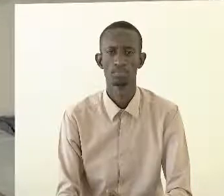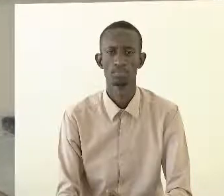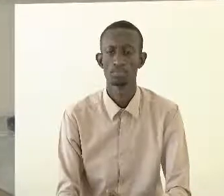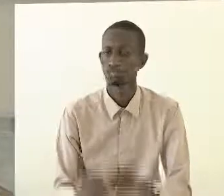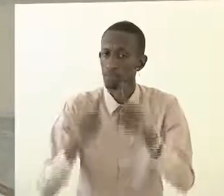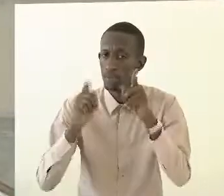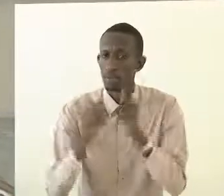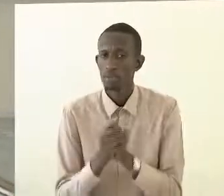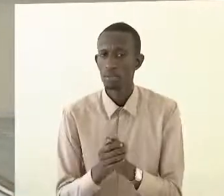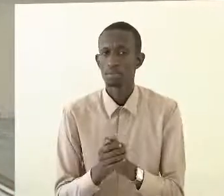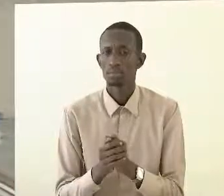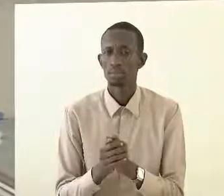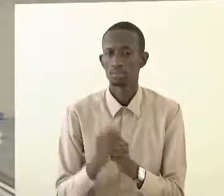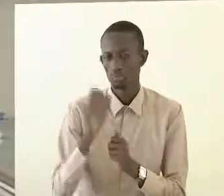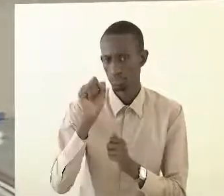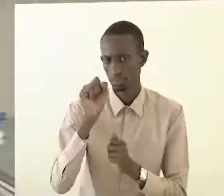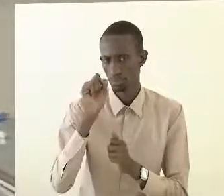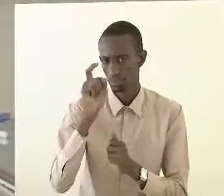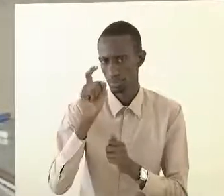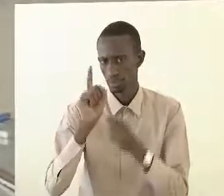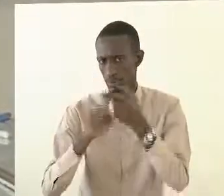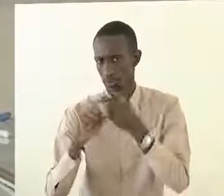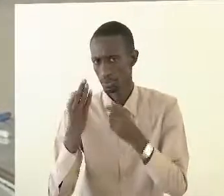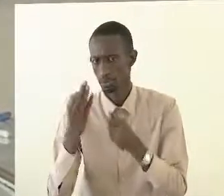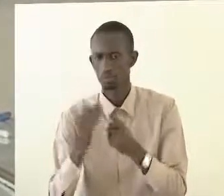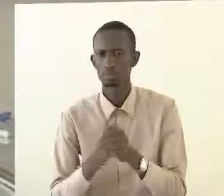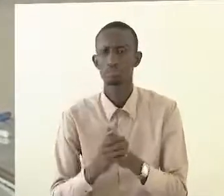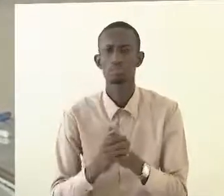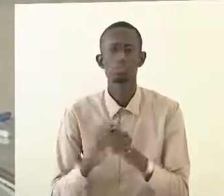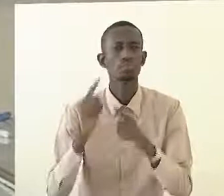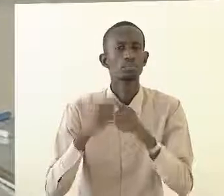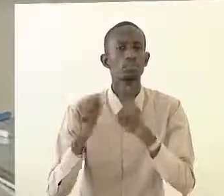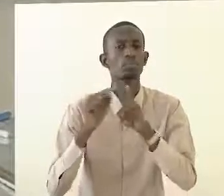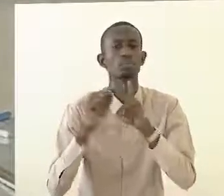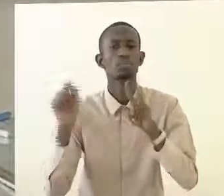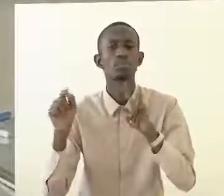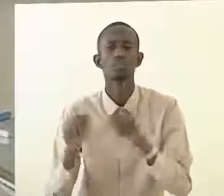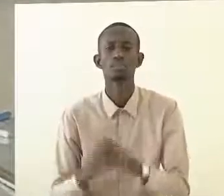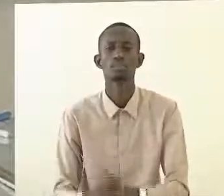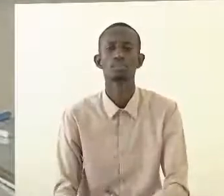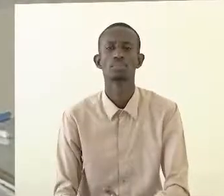Integral of 5x plus 3 times square root of